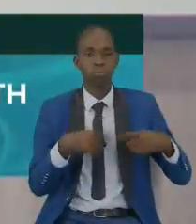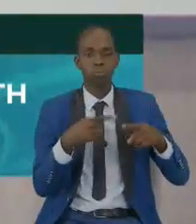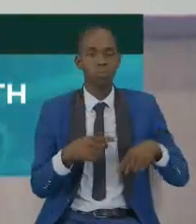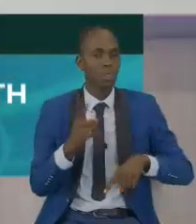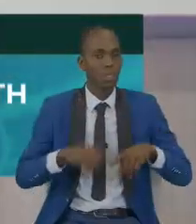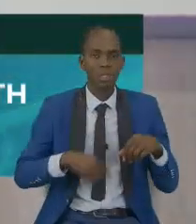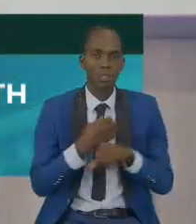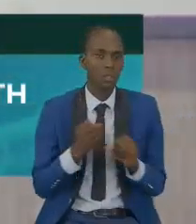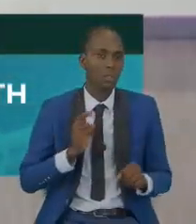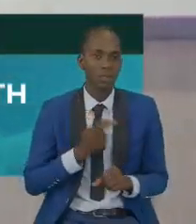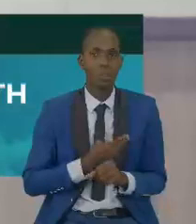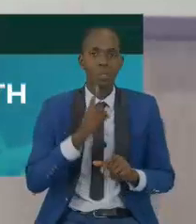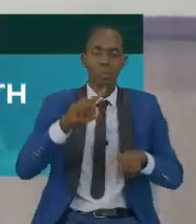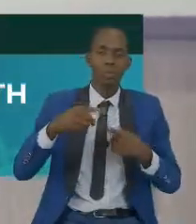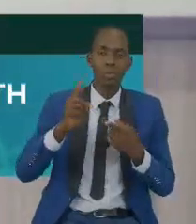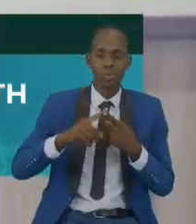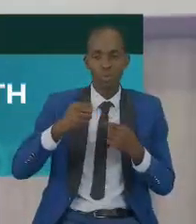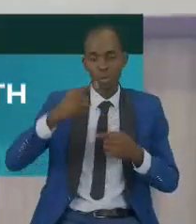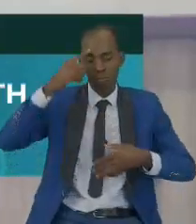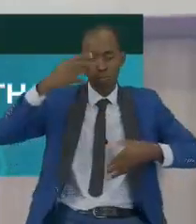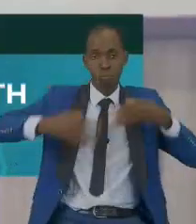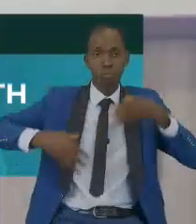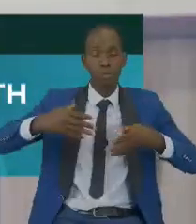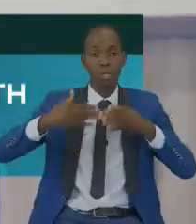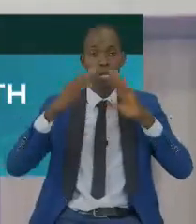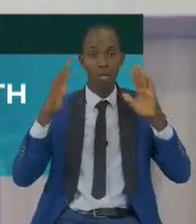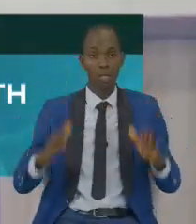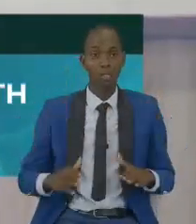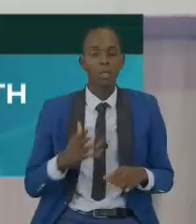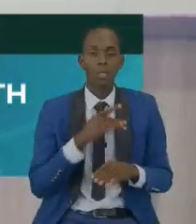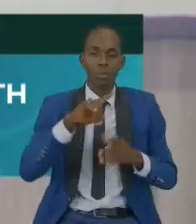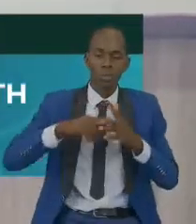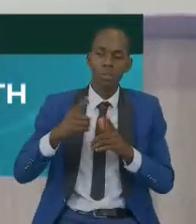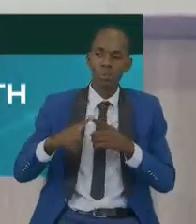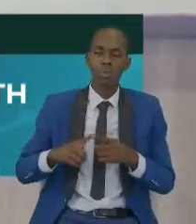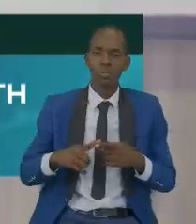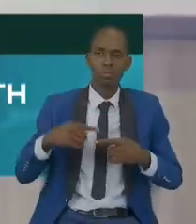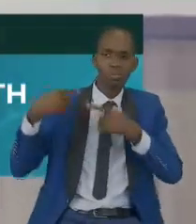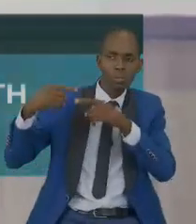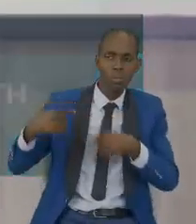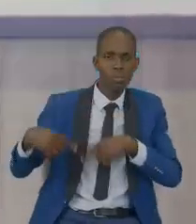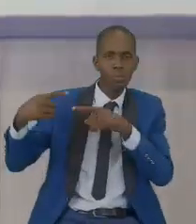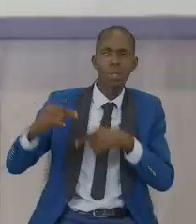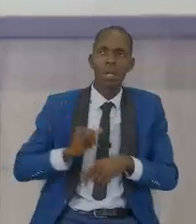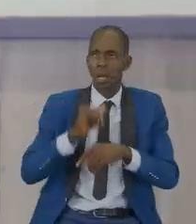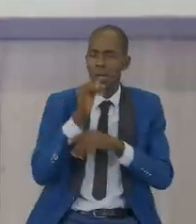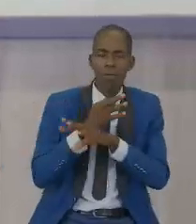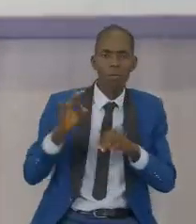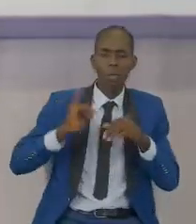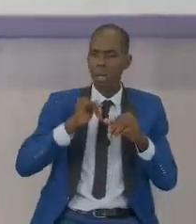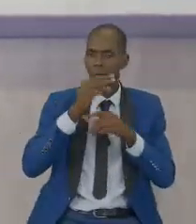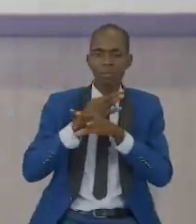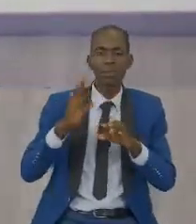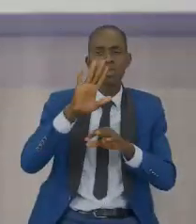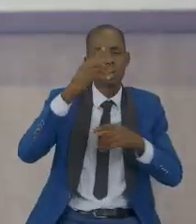us. You go to the court of law and then you argue, I am free. Your argument cannot justify